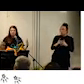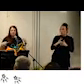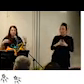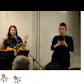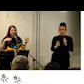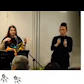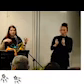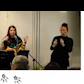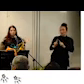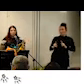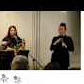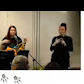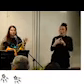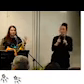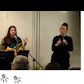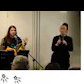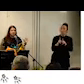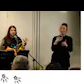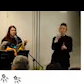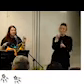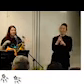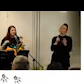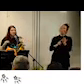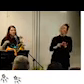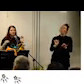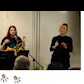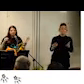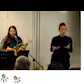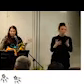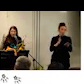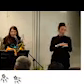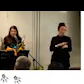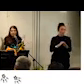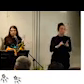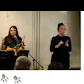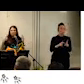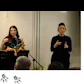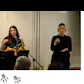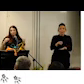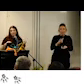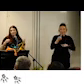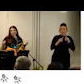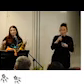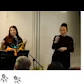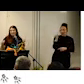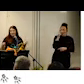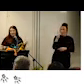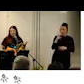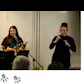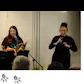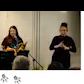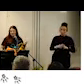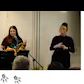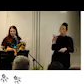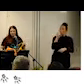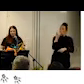environmental manipulations actually affect the quality of their playtime. And again, this is basic, but it's still really related to the